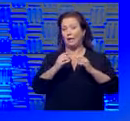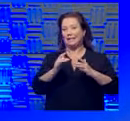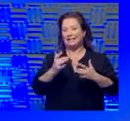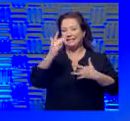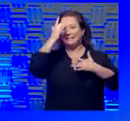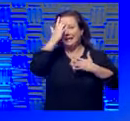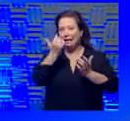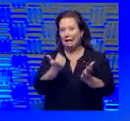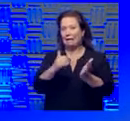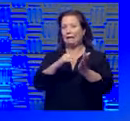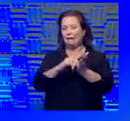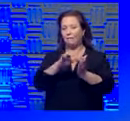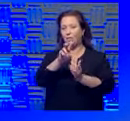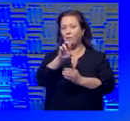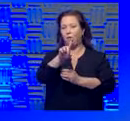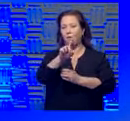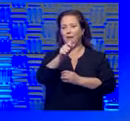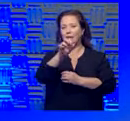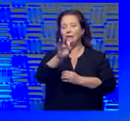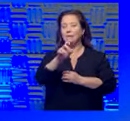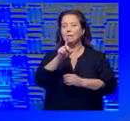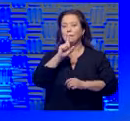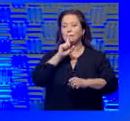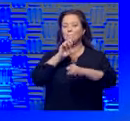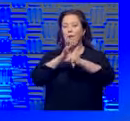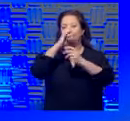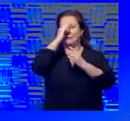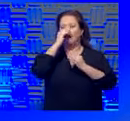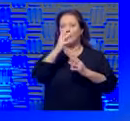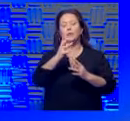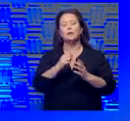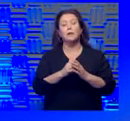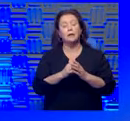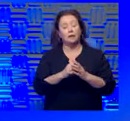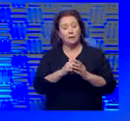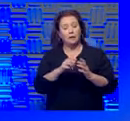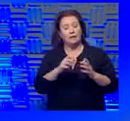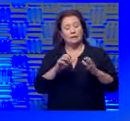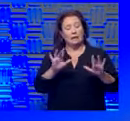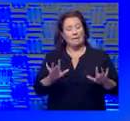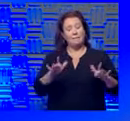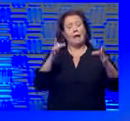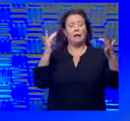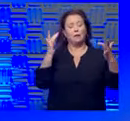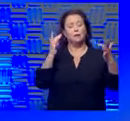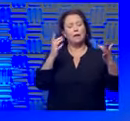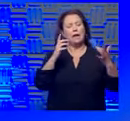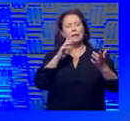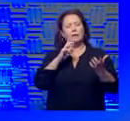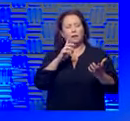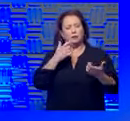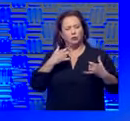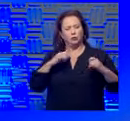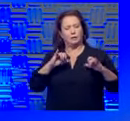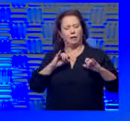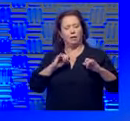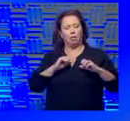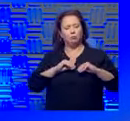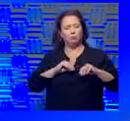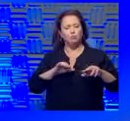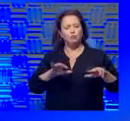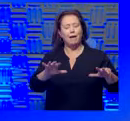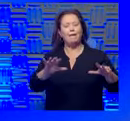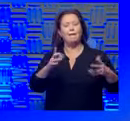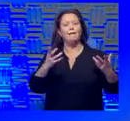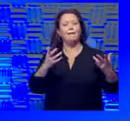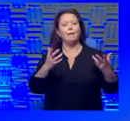with COVID-19. So that's very promising. But is it a milder? What is the amount that you're still shedding? We still don't know